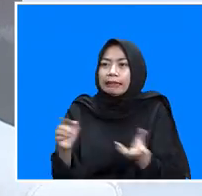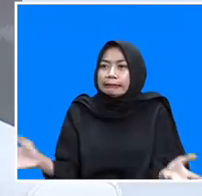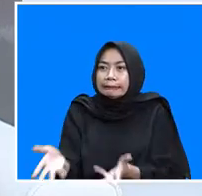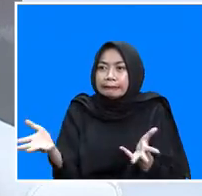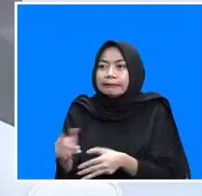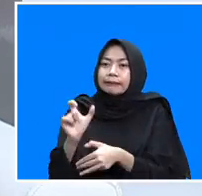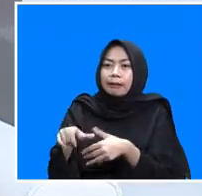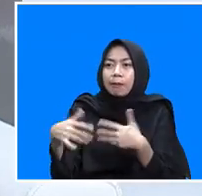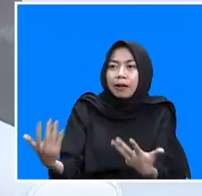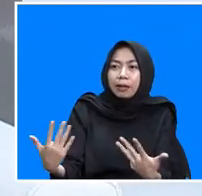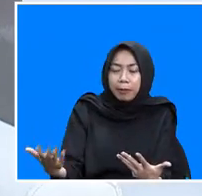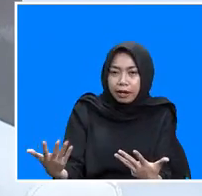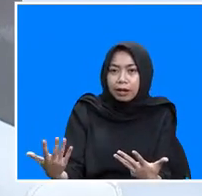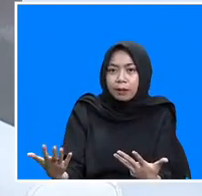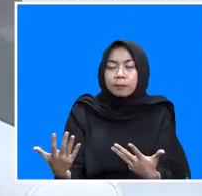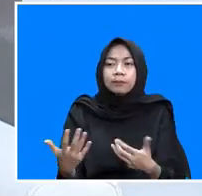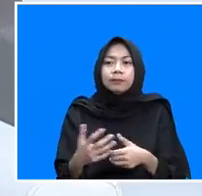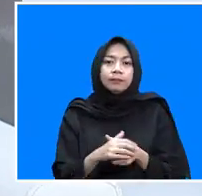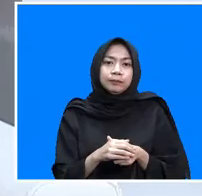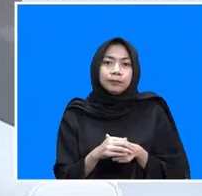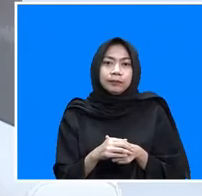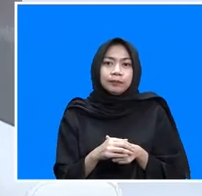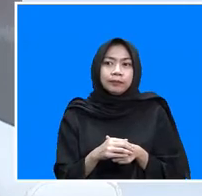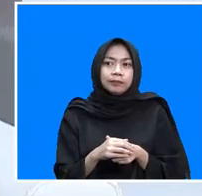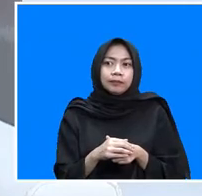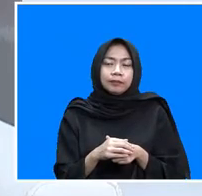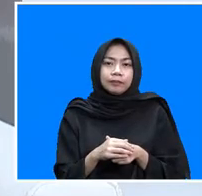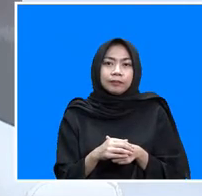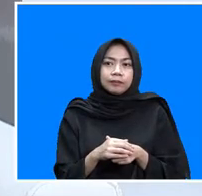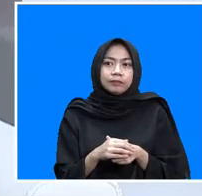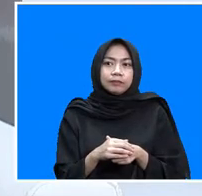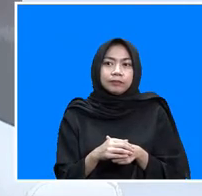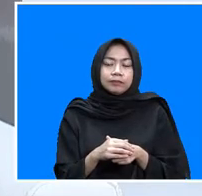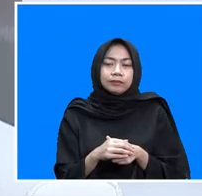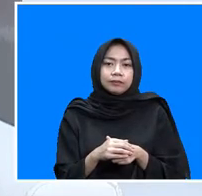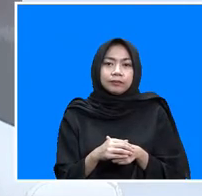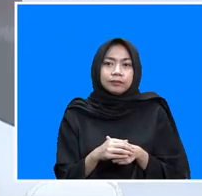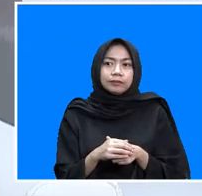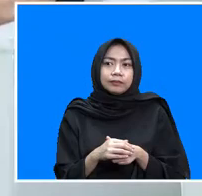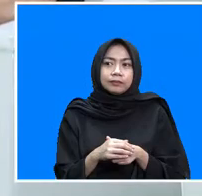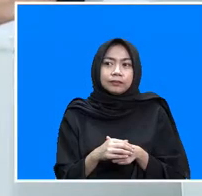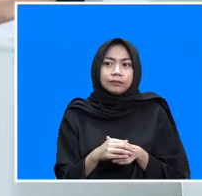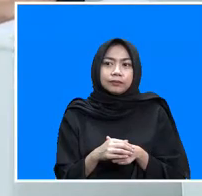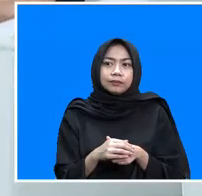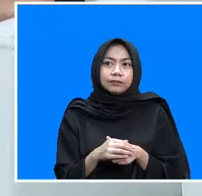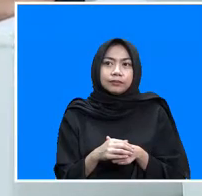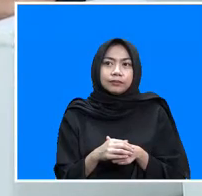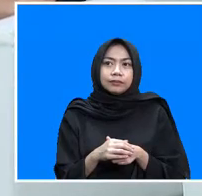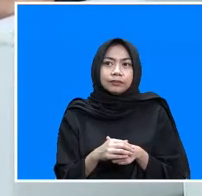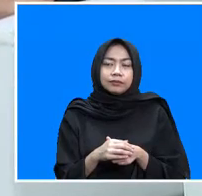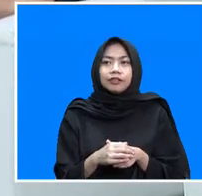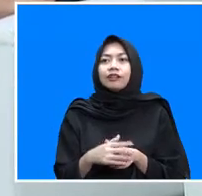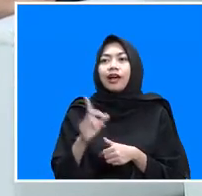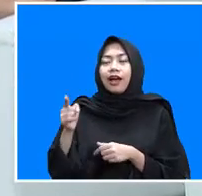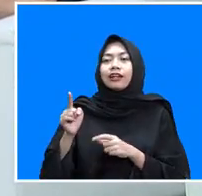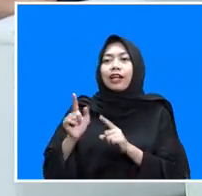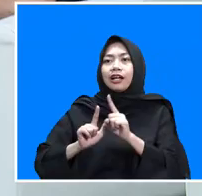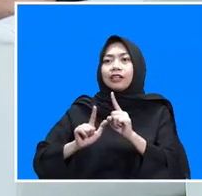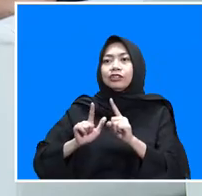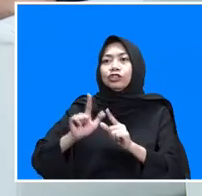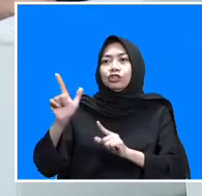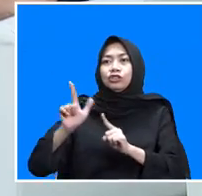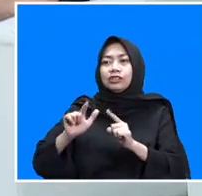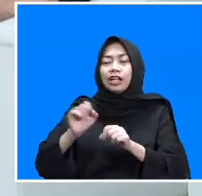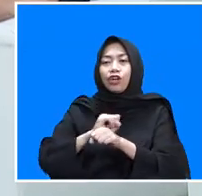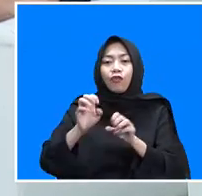the future if we don't act very decisively. So currently it's already $17 trillion lost, the